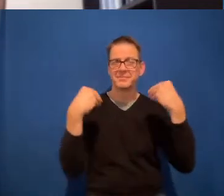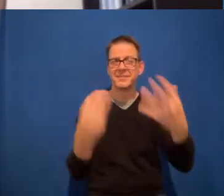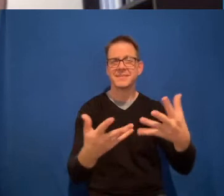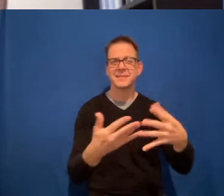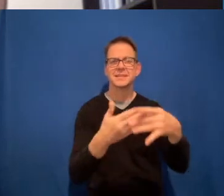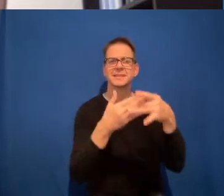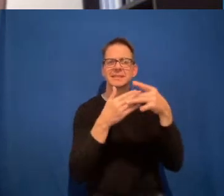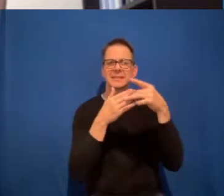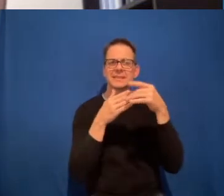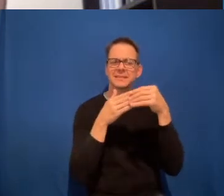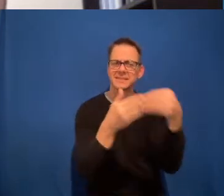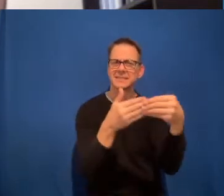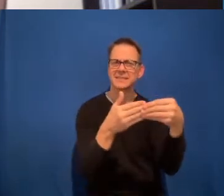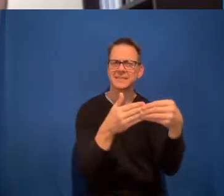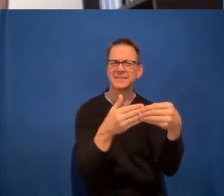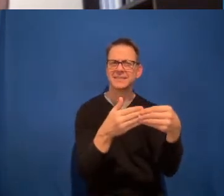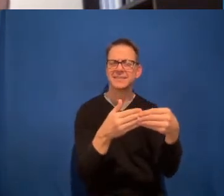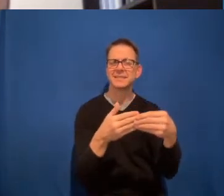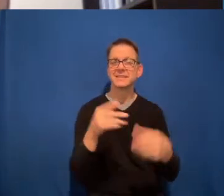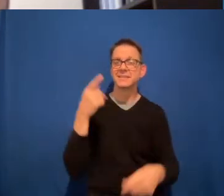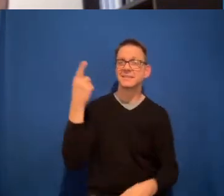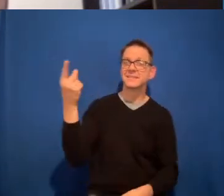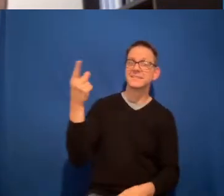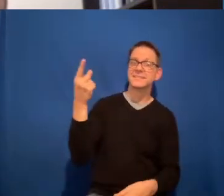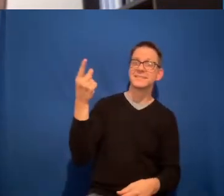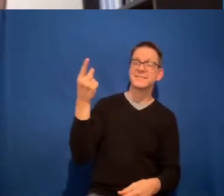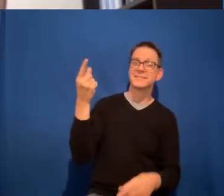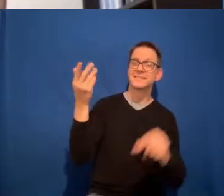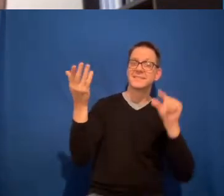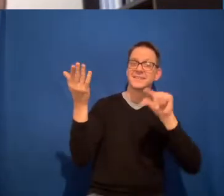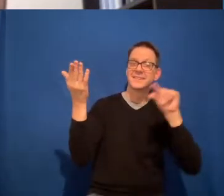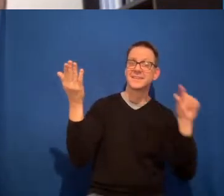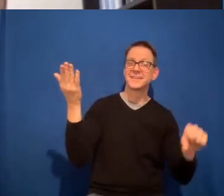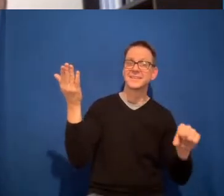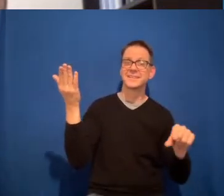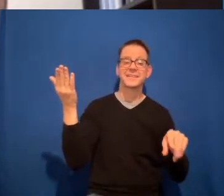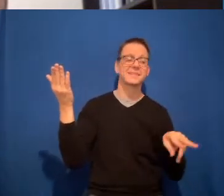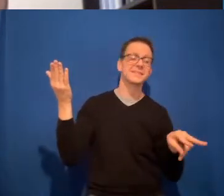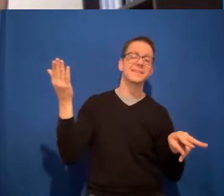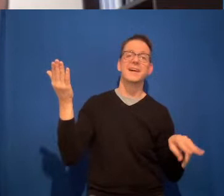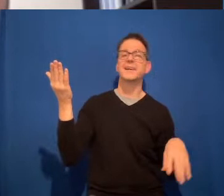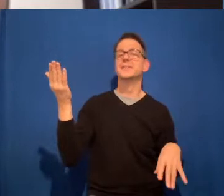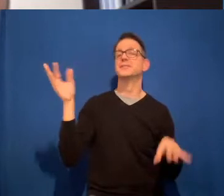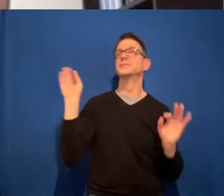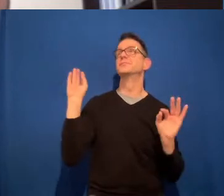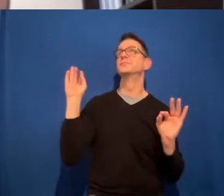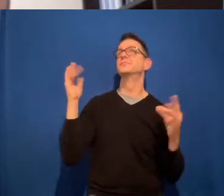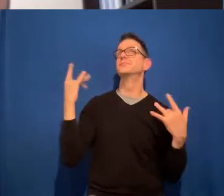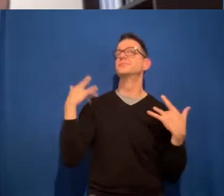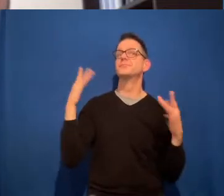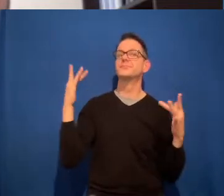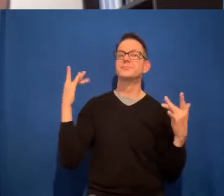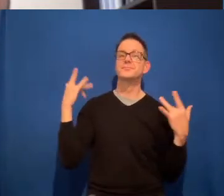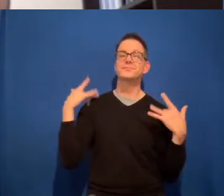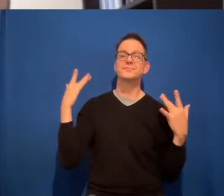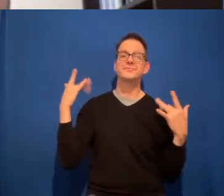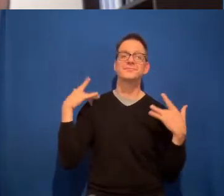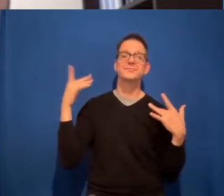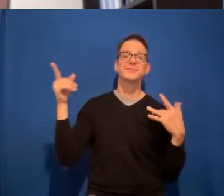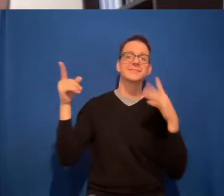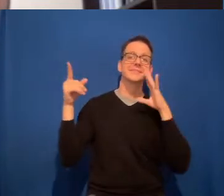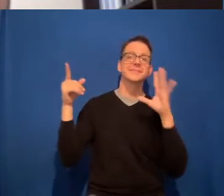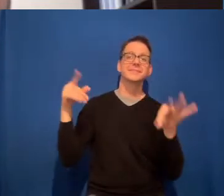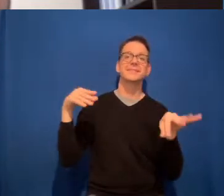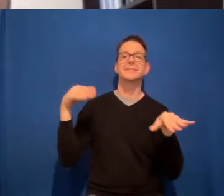at a time when our government was basically derelict of their responsibility and decided to go away on holidays.